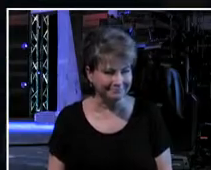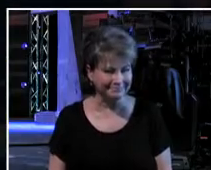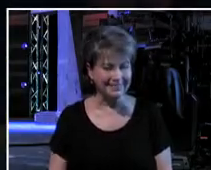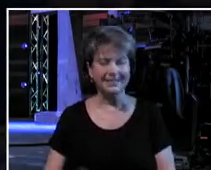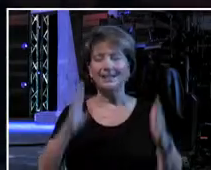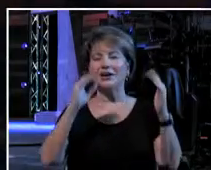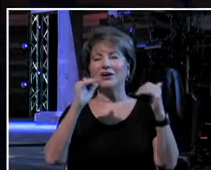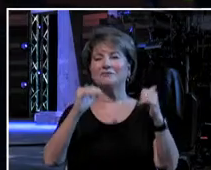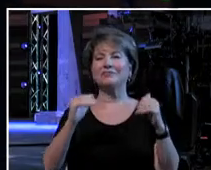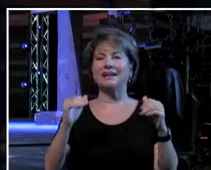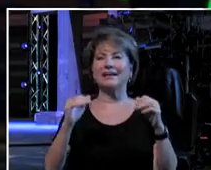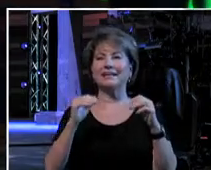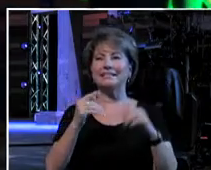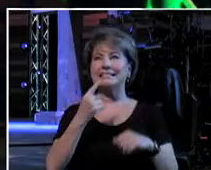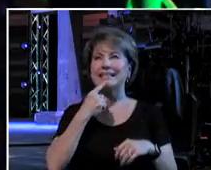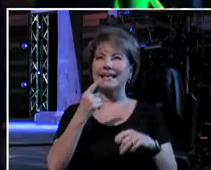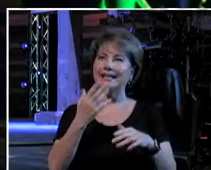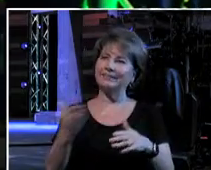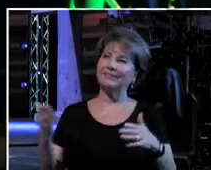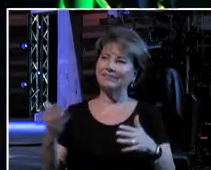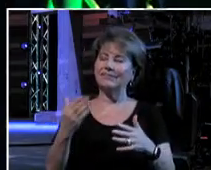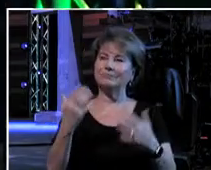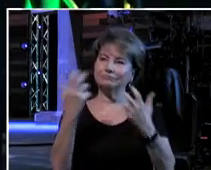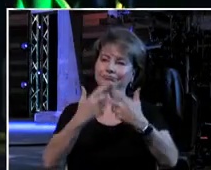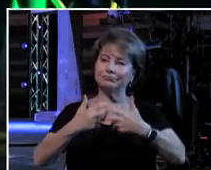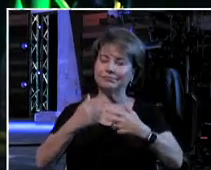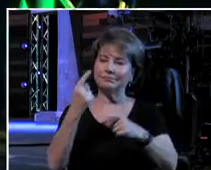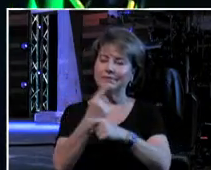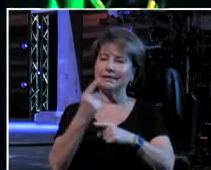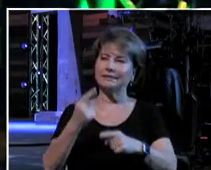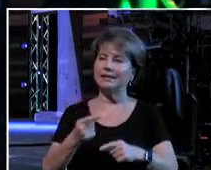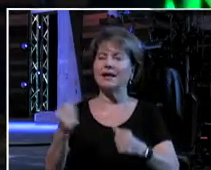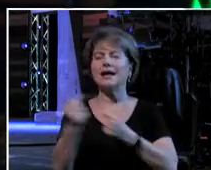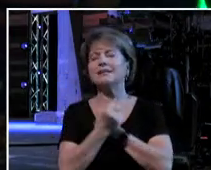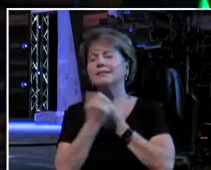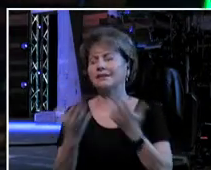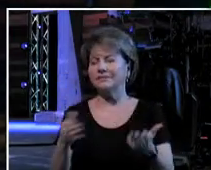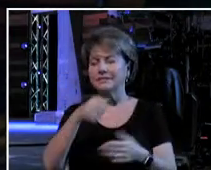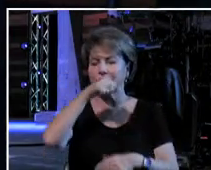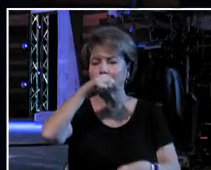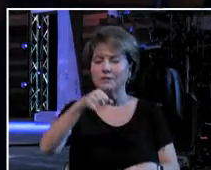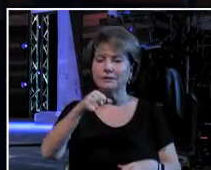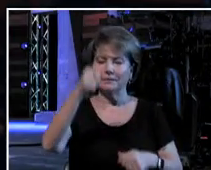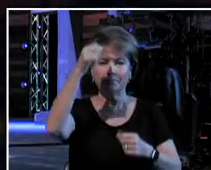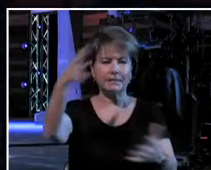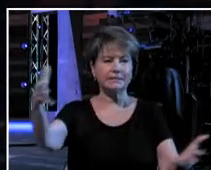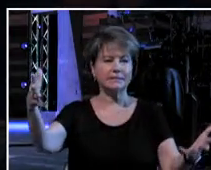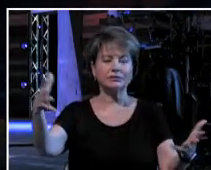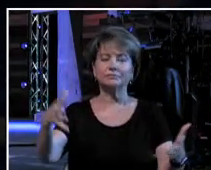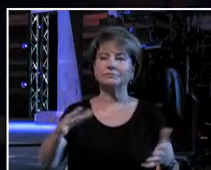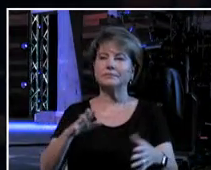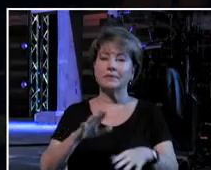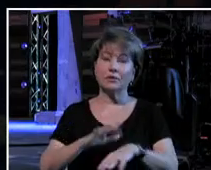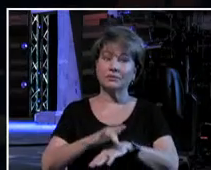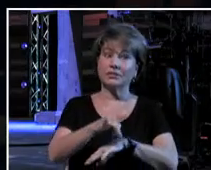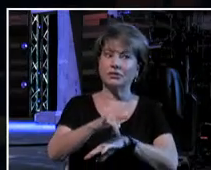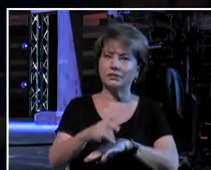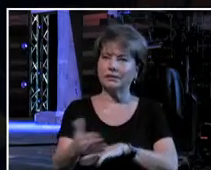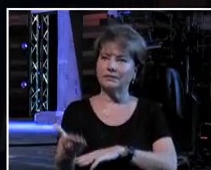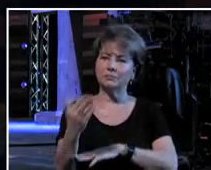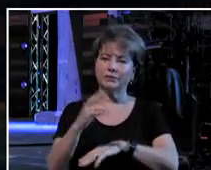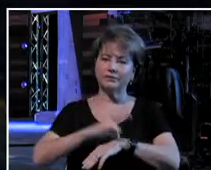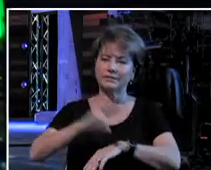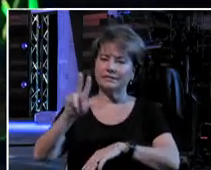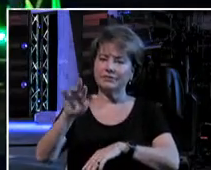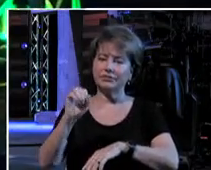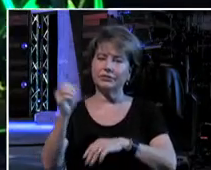I can hold it together, but I'm really glad you're here. I absolutely love this message. I woke up this morning early for our 7:30 service and was